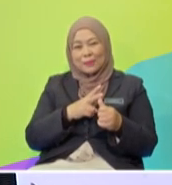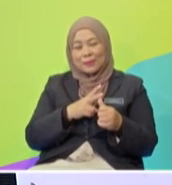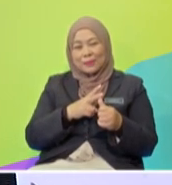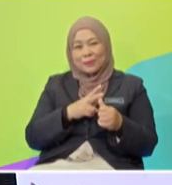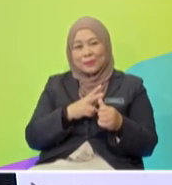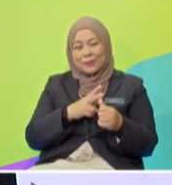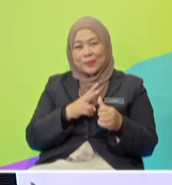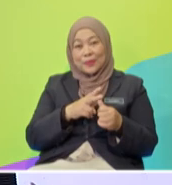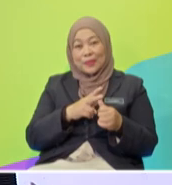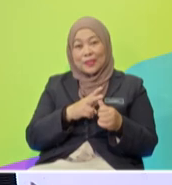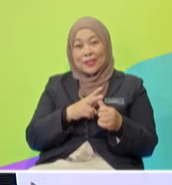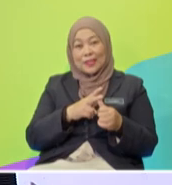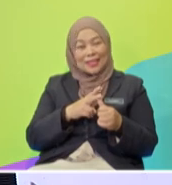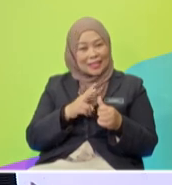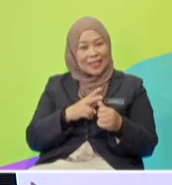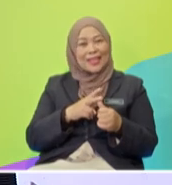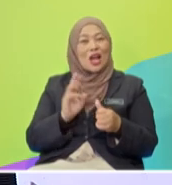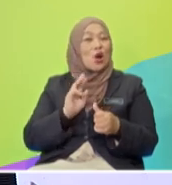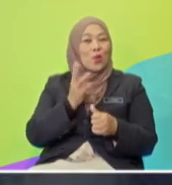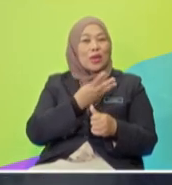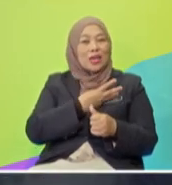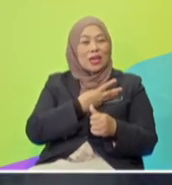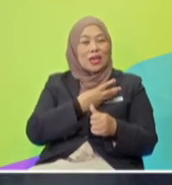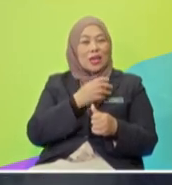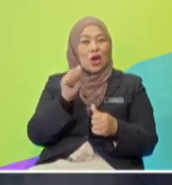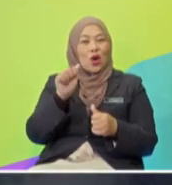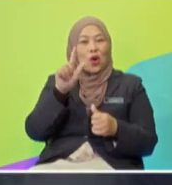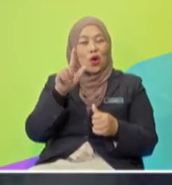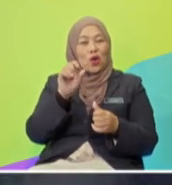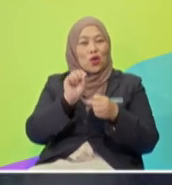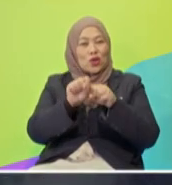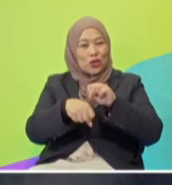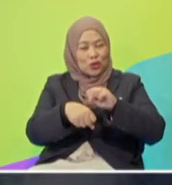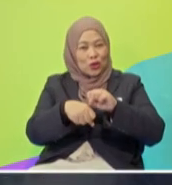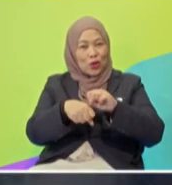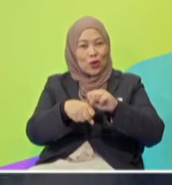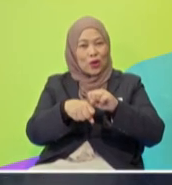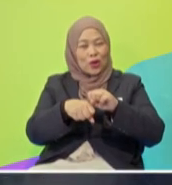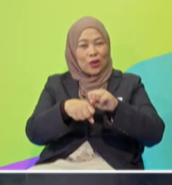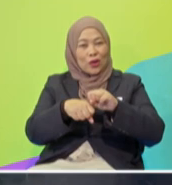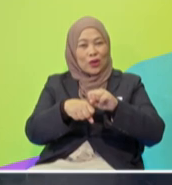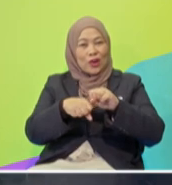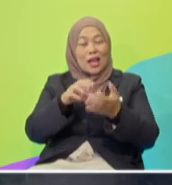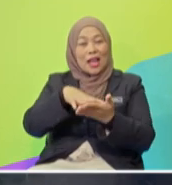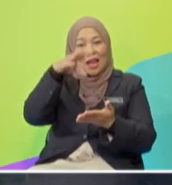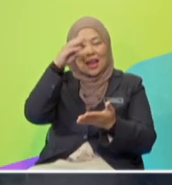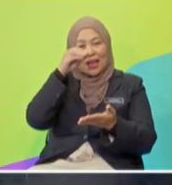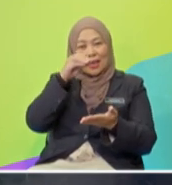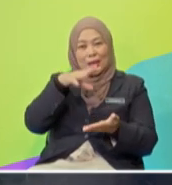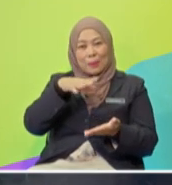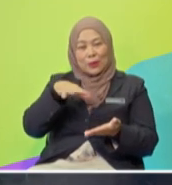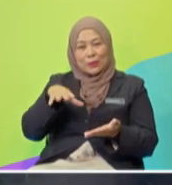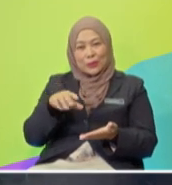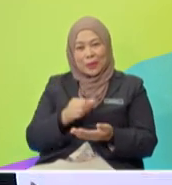We learn spelling, teacher. Yes, and spelling, and we try to think about